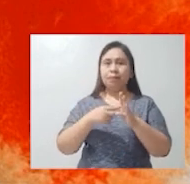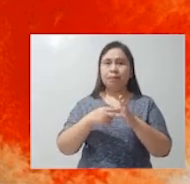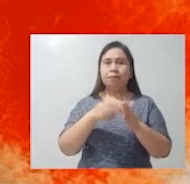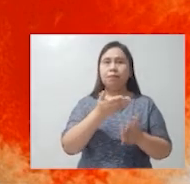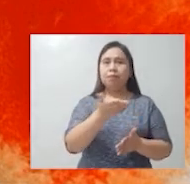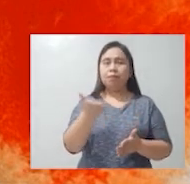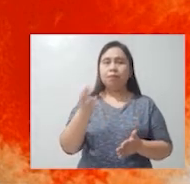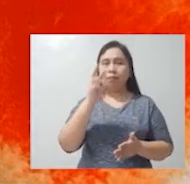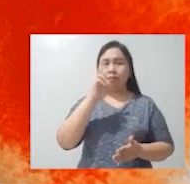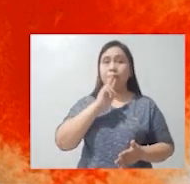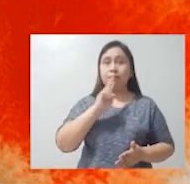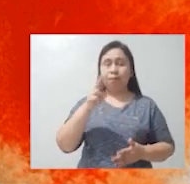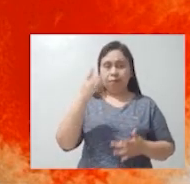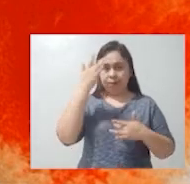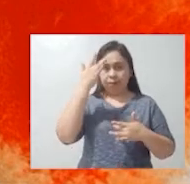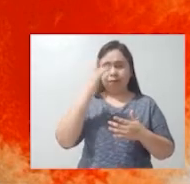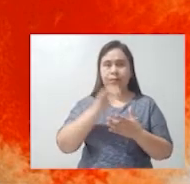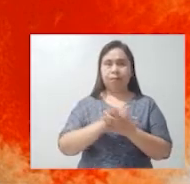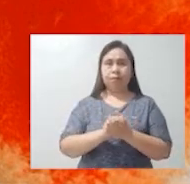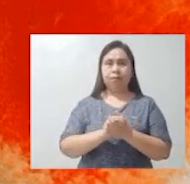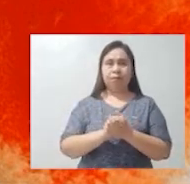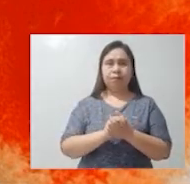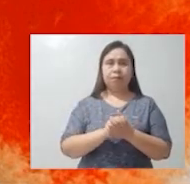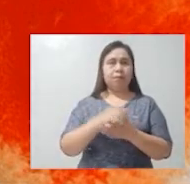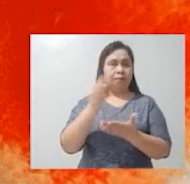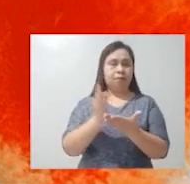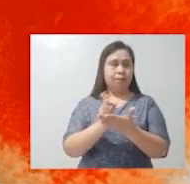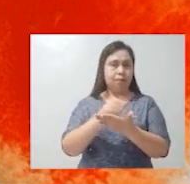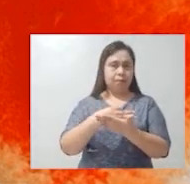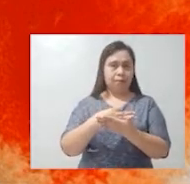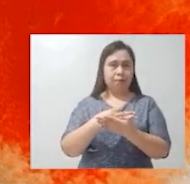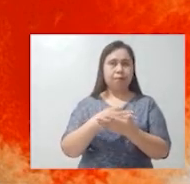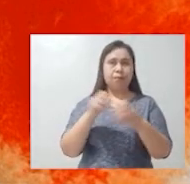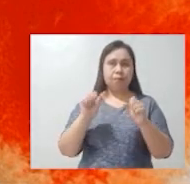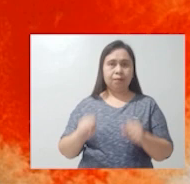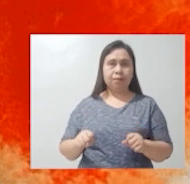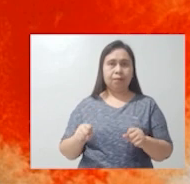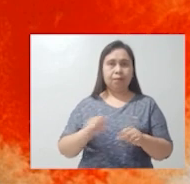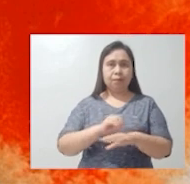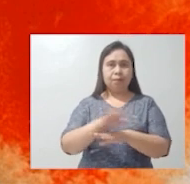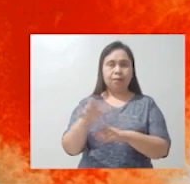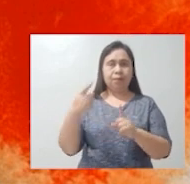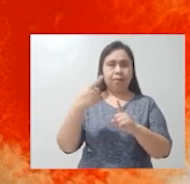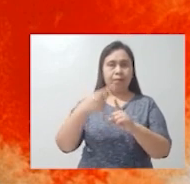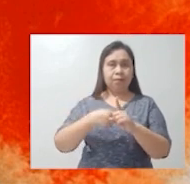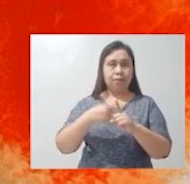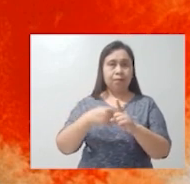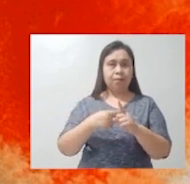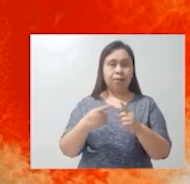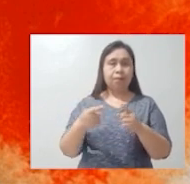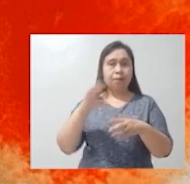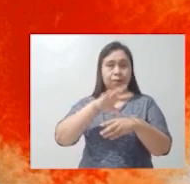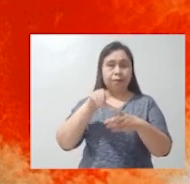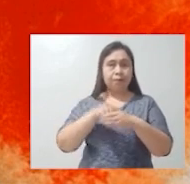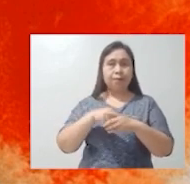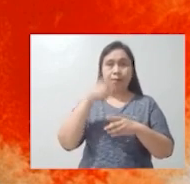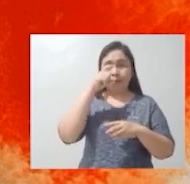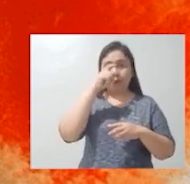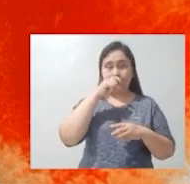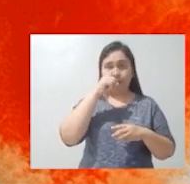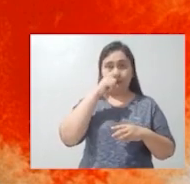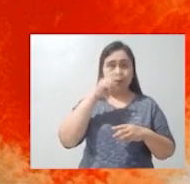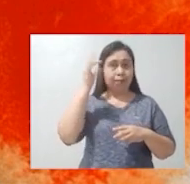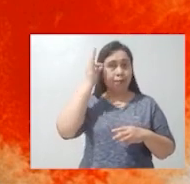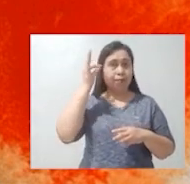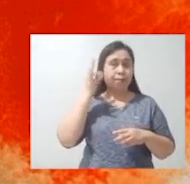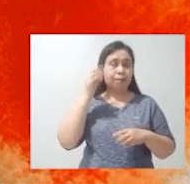number of factors can influence your temperature, including your age, sex, time of